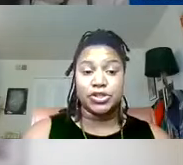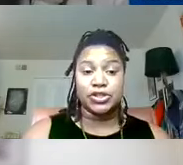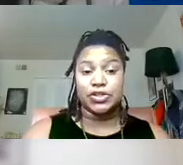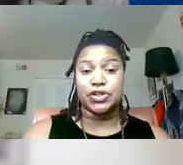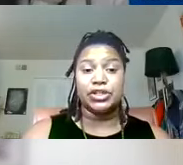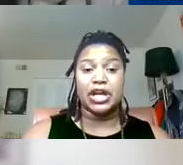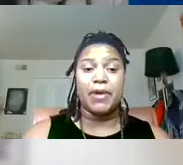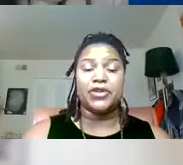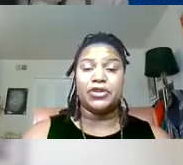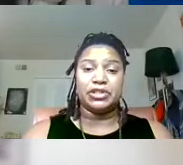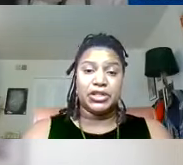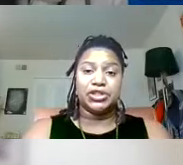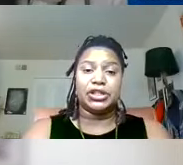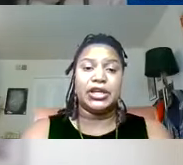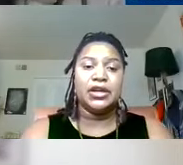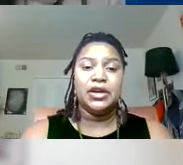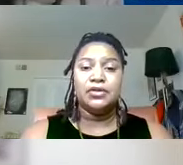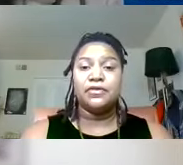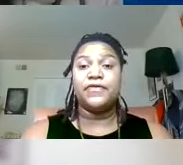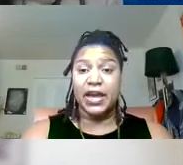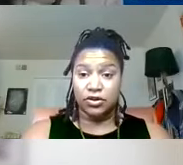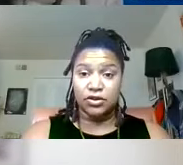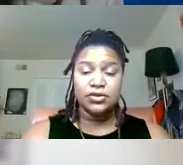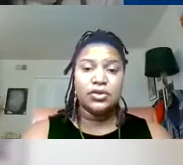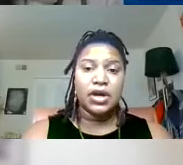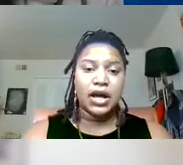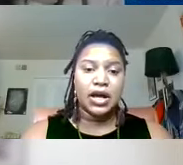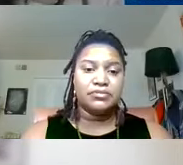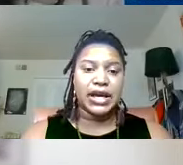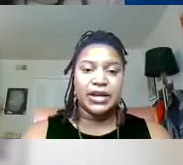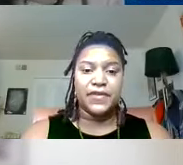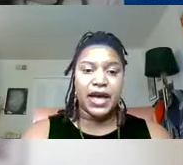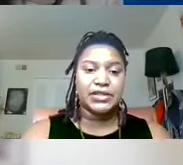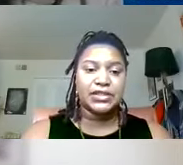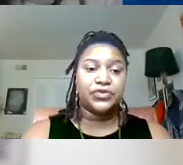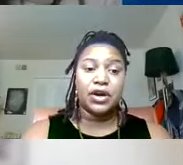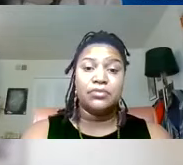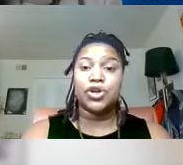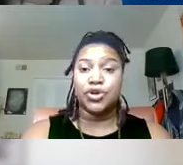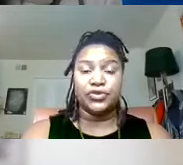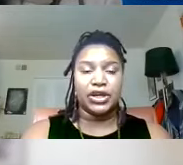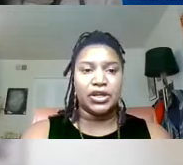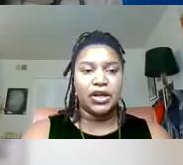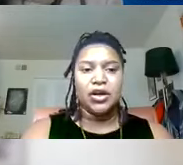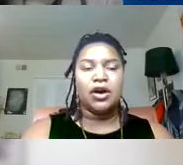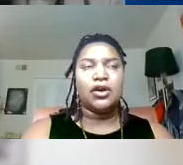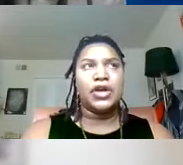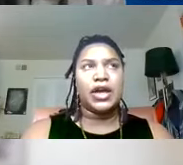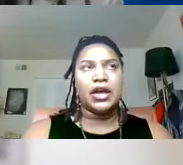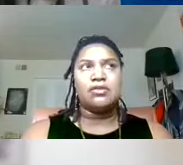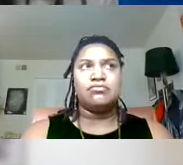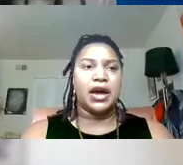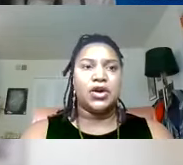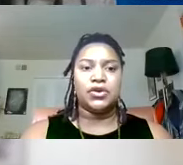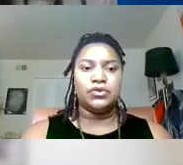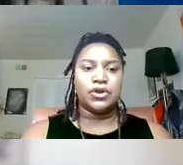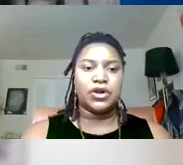aren't concerned about the potentially fatal side effects from COVID, are